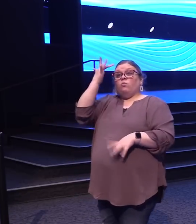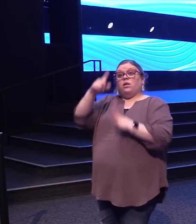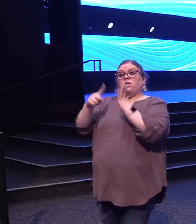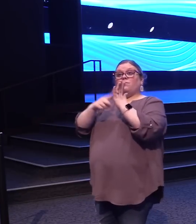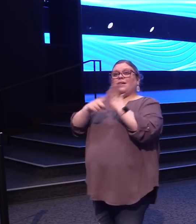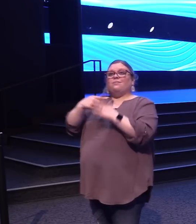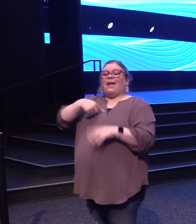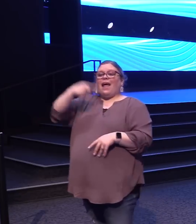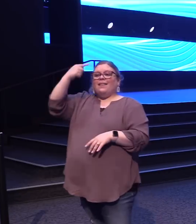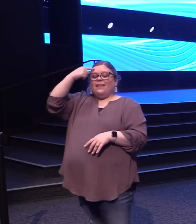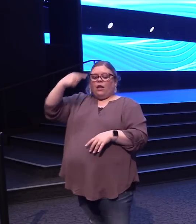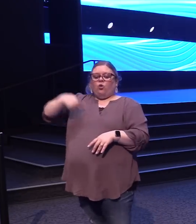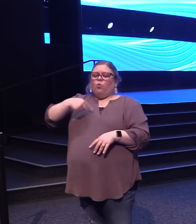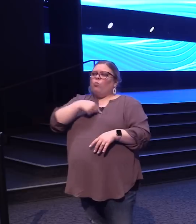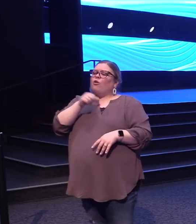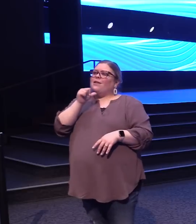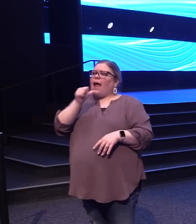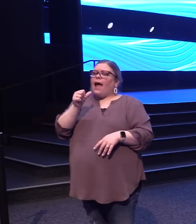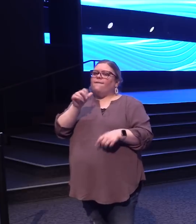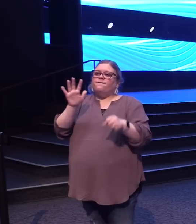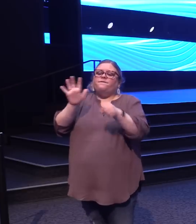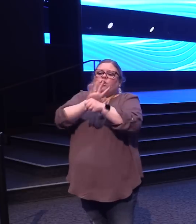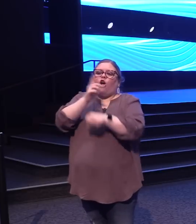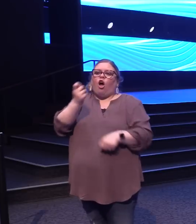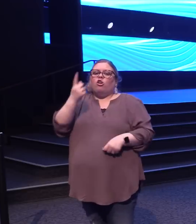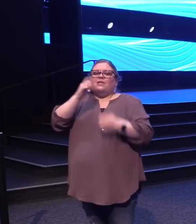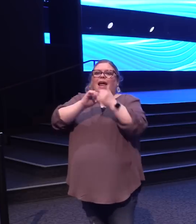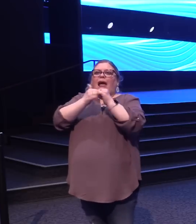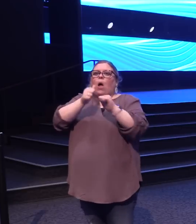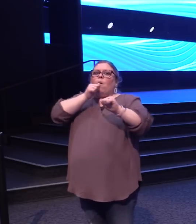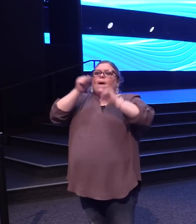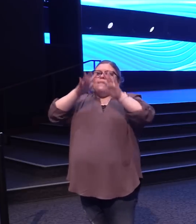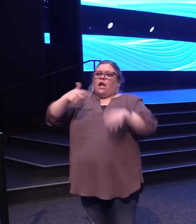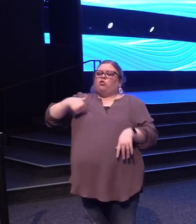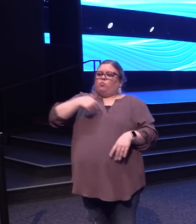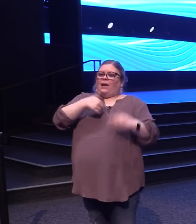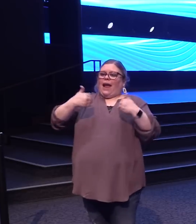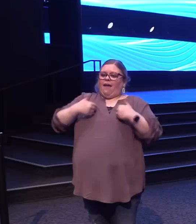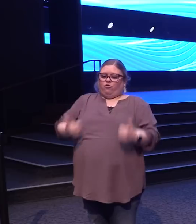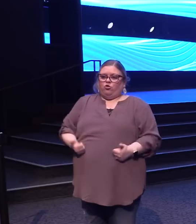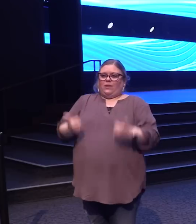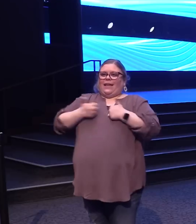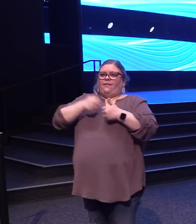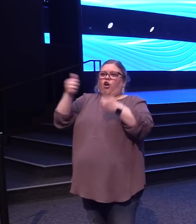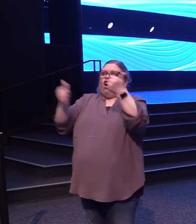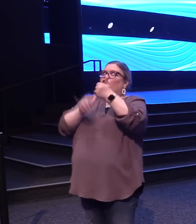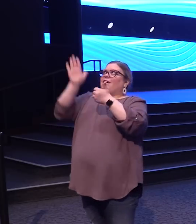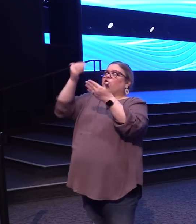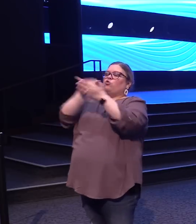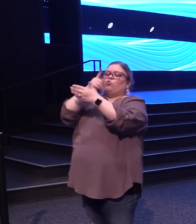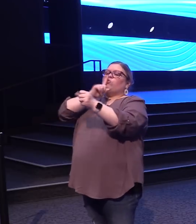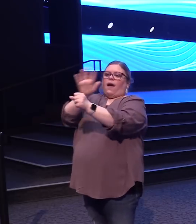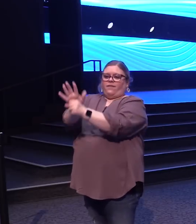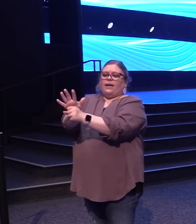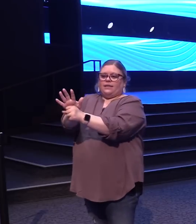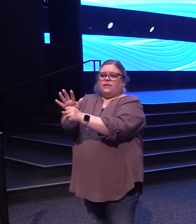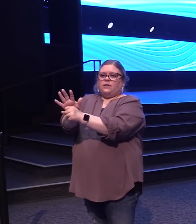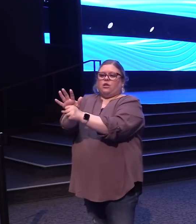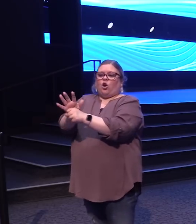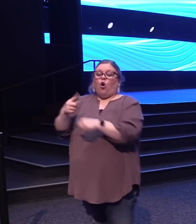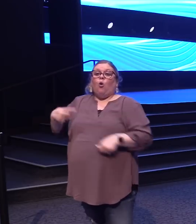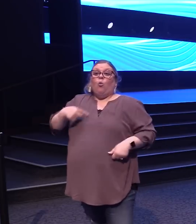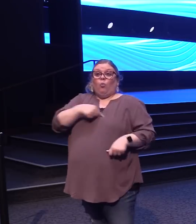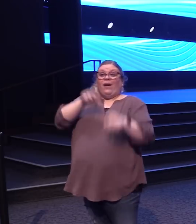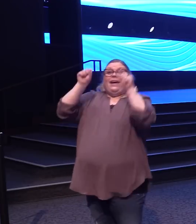I think that we're not really understanding how blessed we are to live in the new covenant. We can come